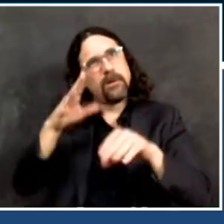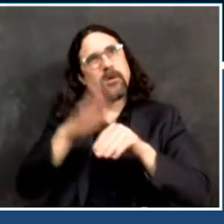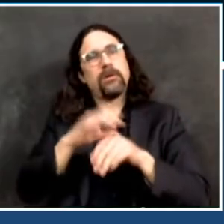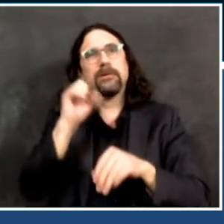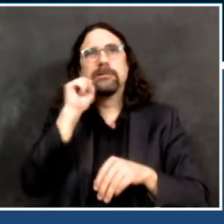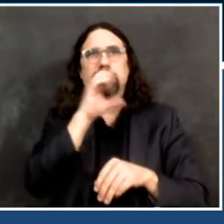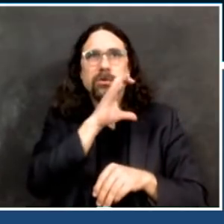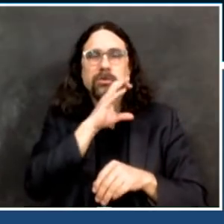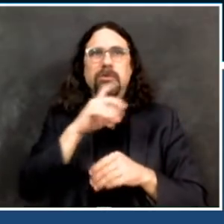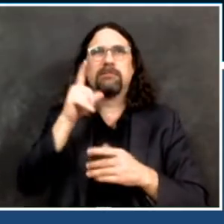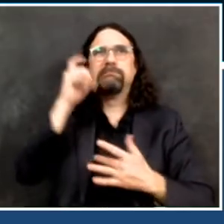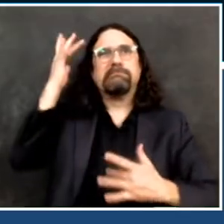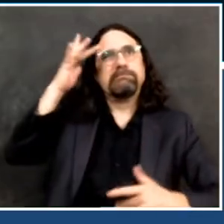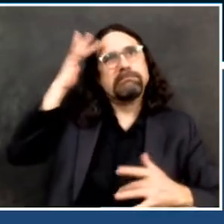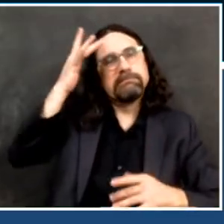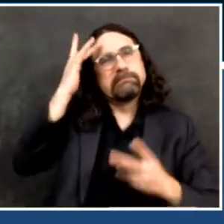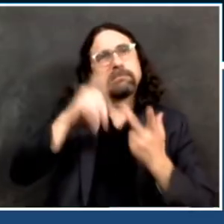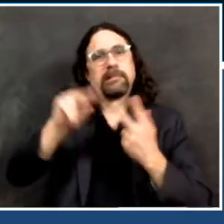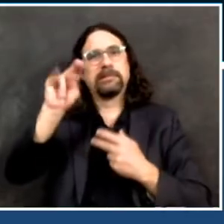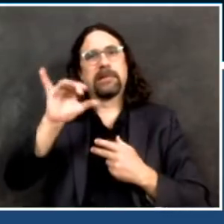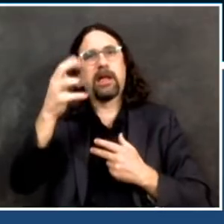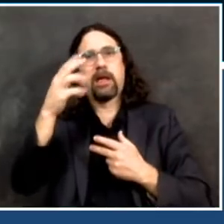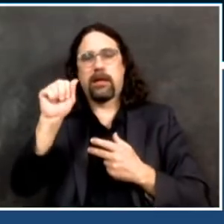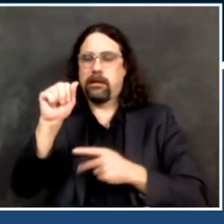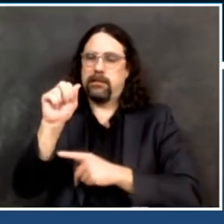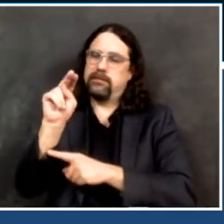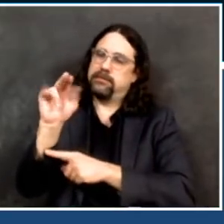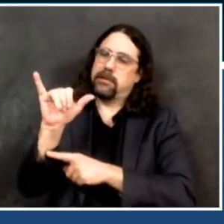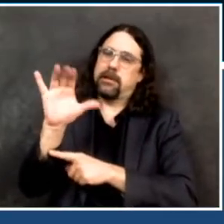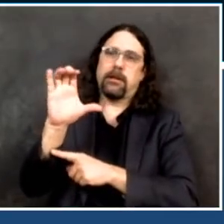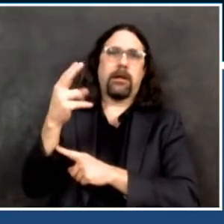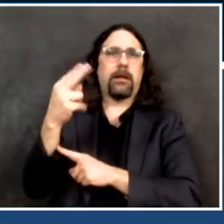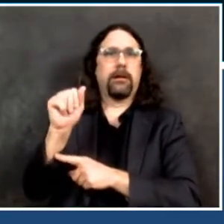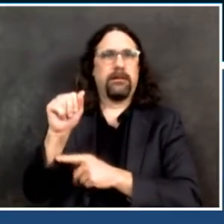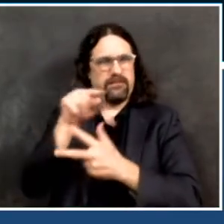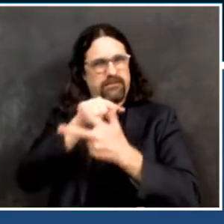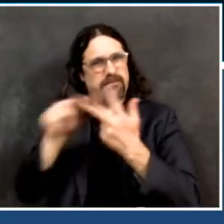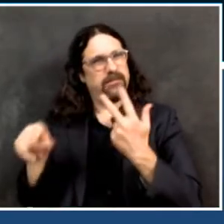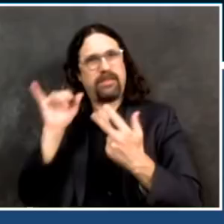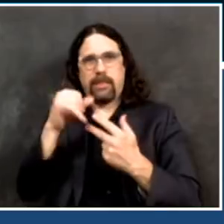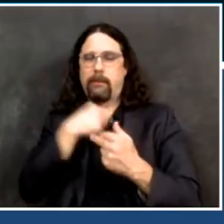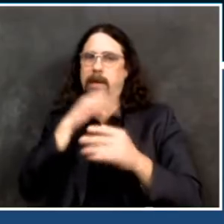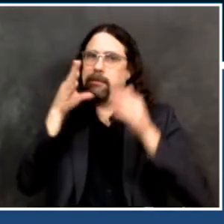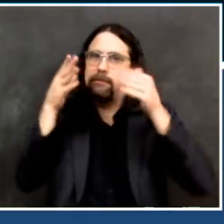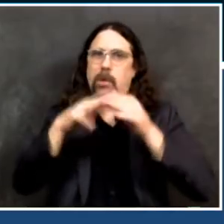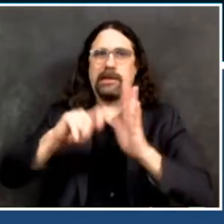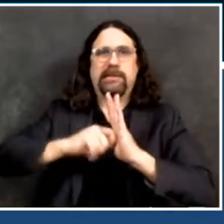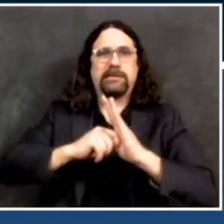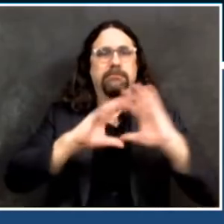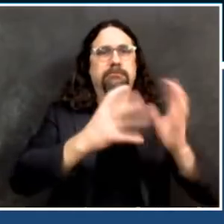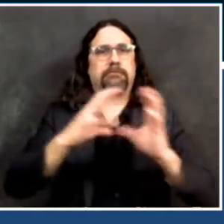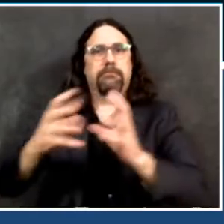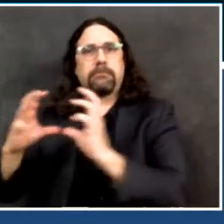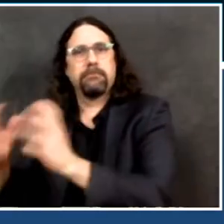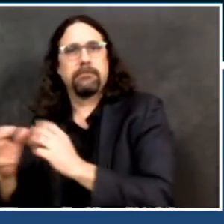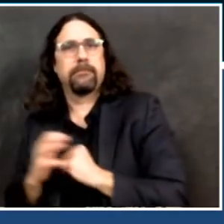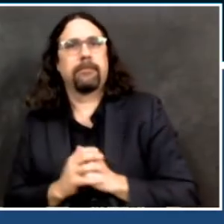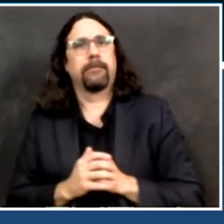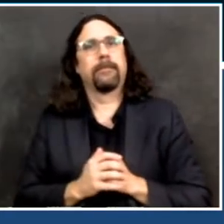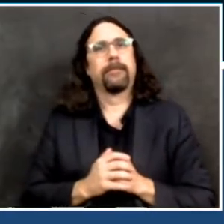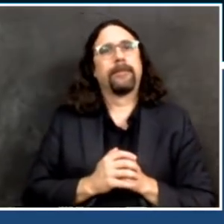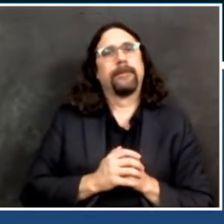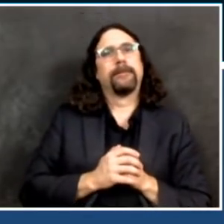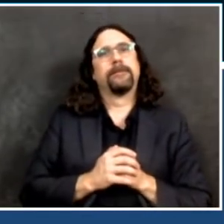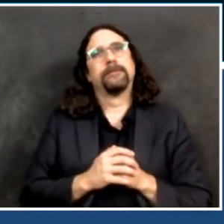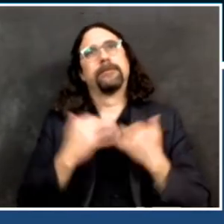As the mayor mentioned, we are building an emergency food reserve. I want to make sure that New Yorkers are clear. Our supply